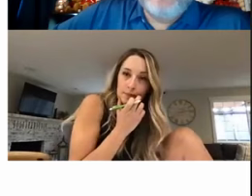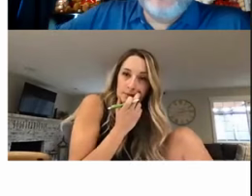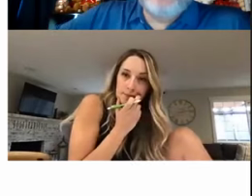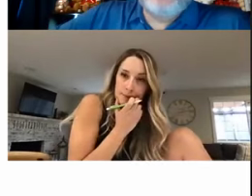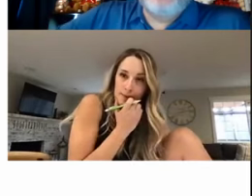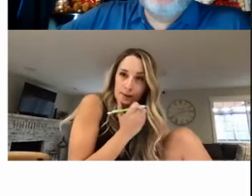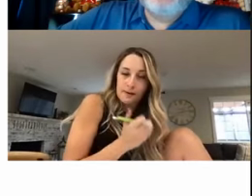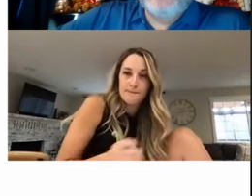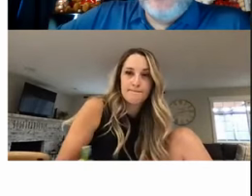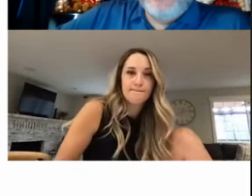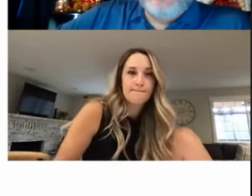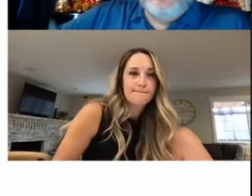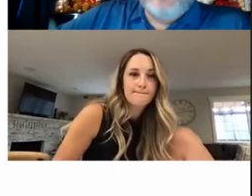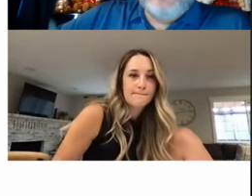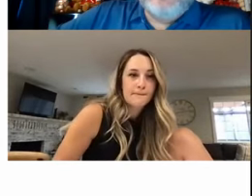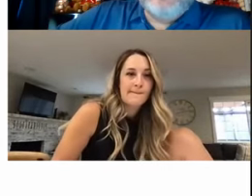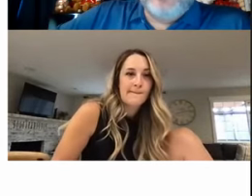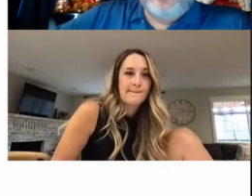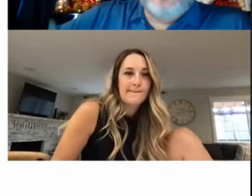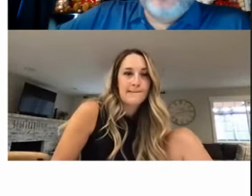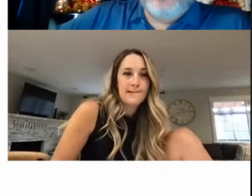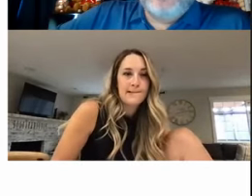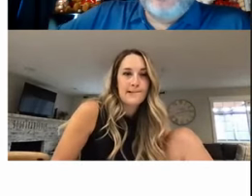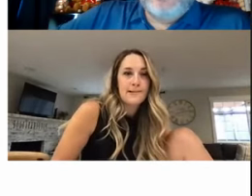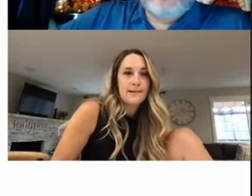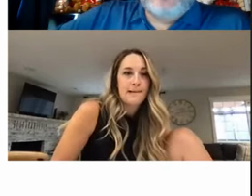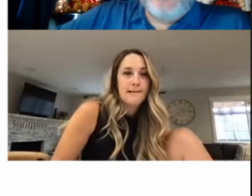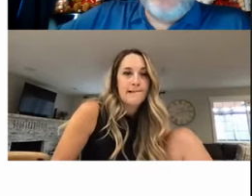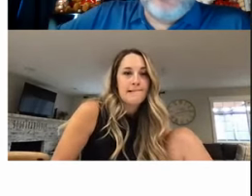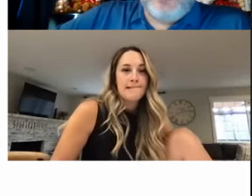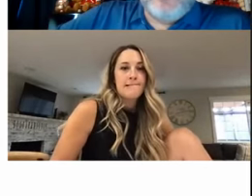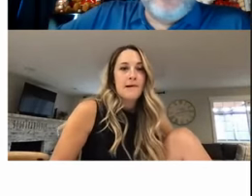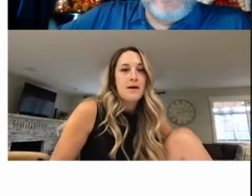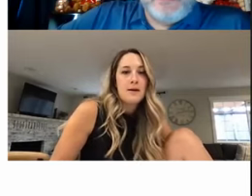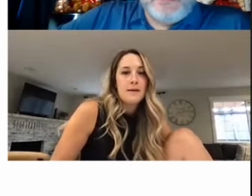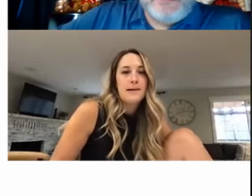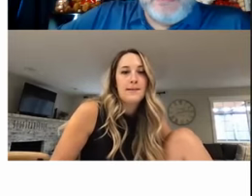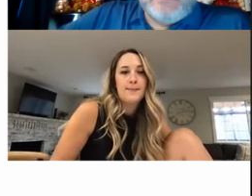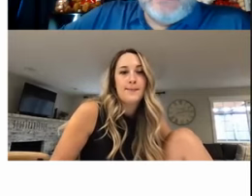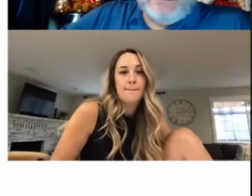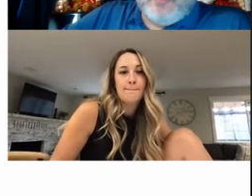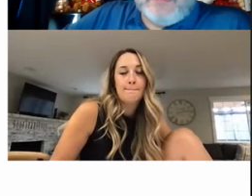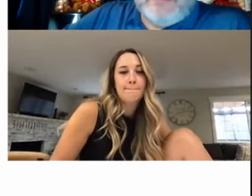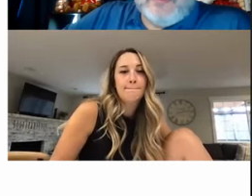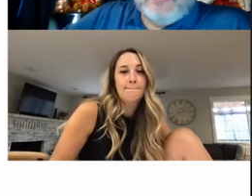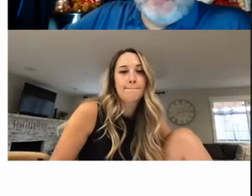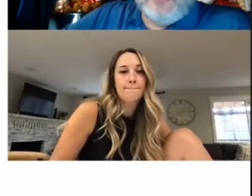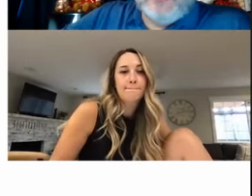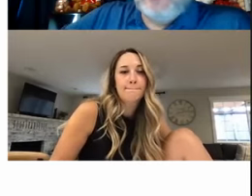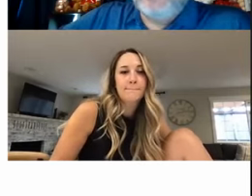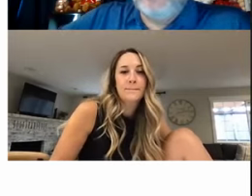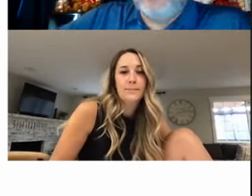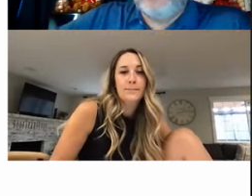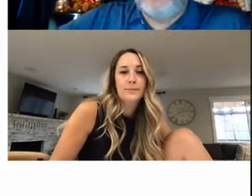least one of those two quizzes, you know that your system works with the Proctorio and it should not be a problem. And then Wednesday, we start